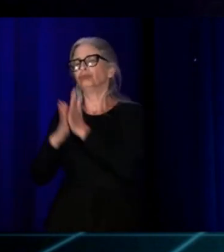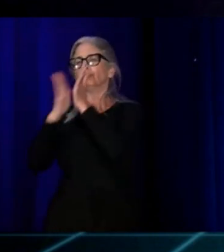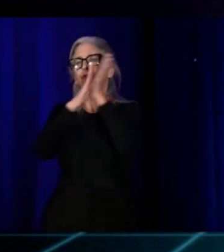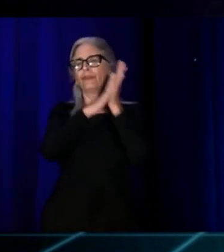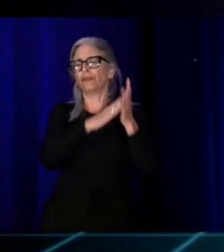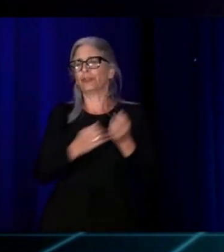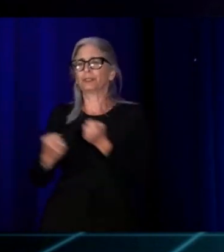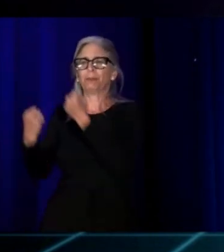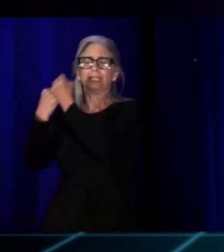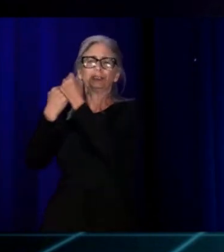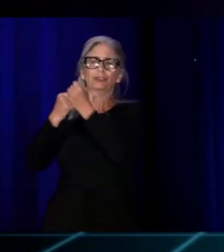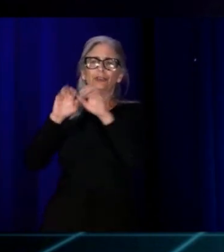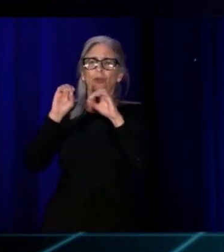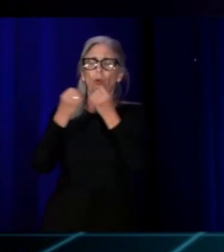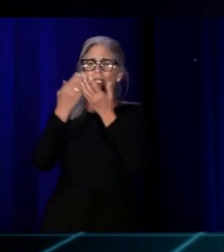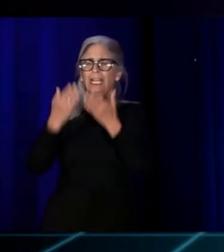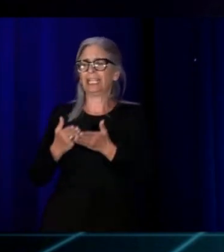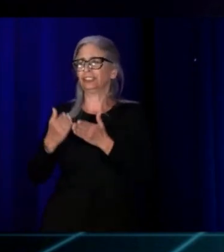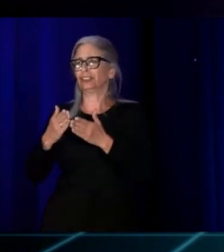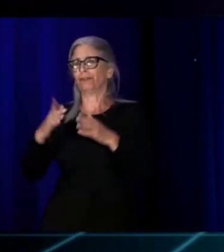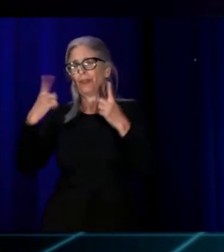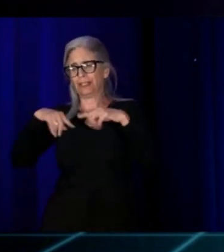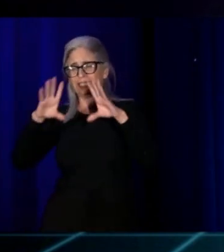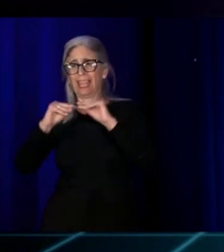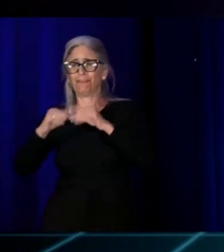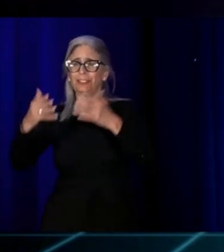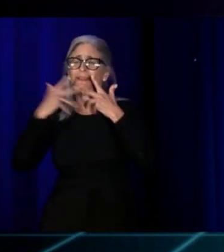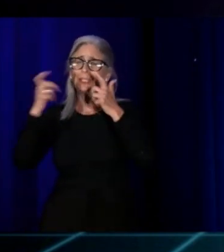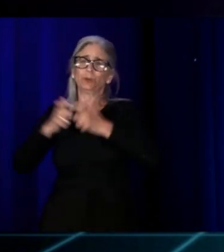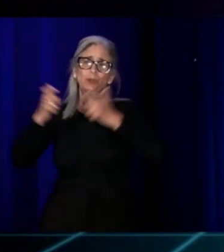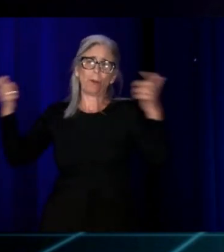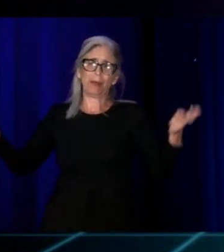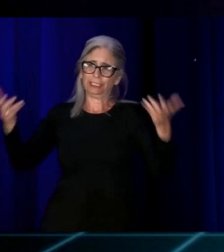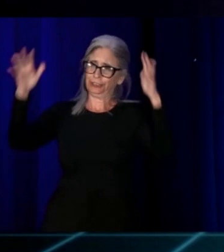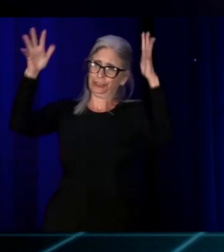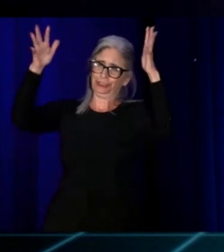to make this conference happen. So thank you so much.